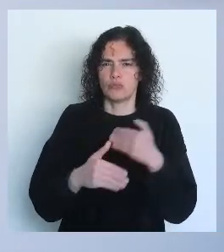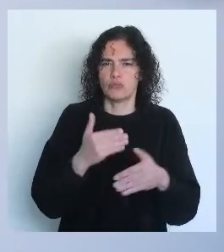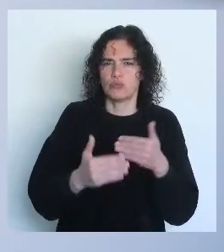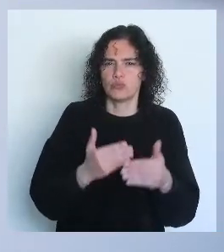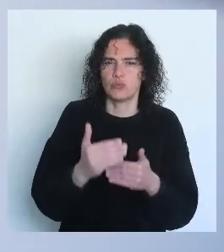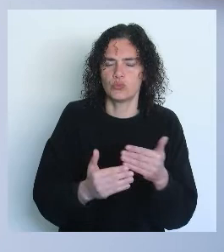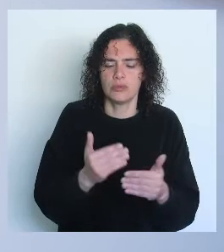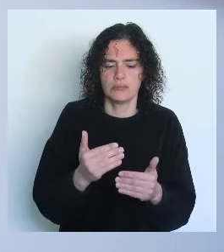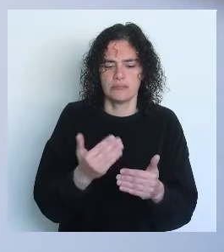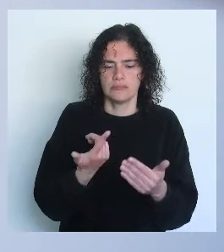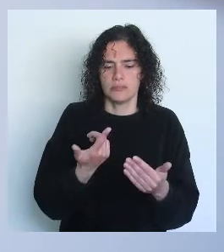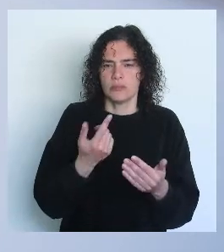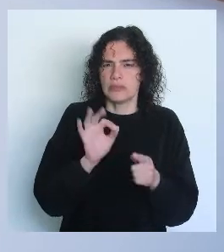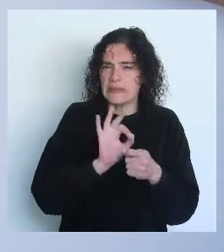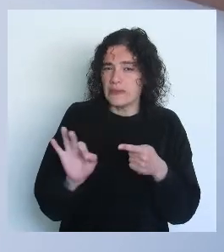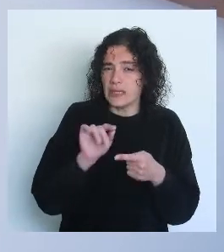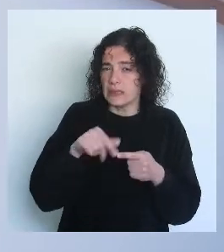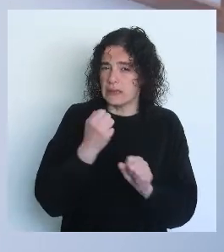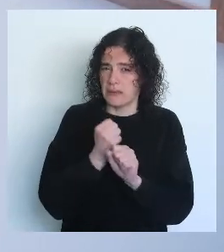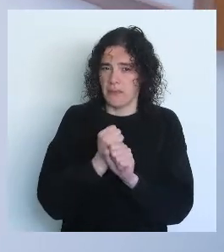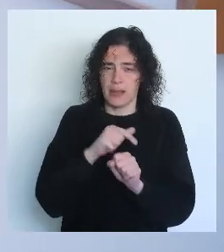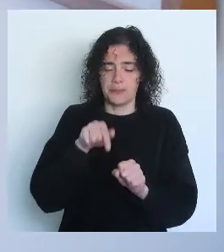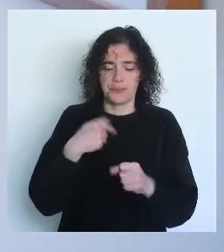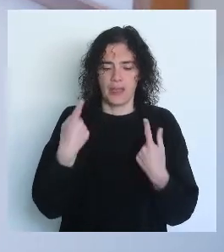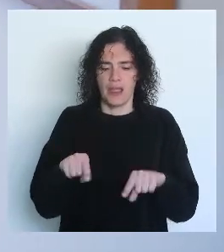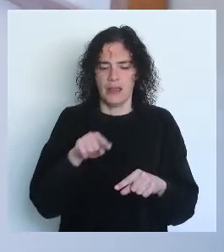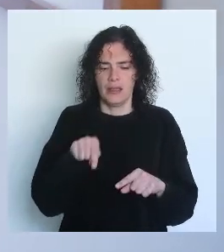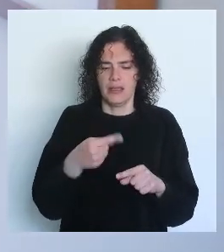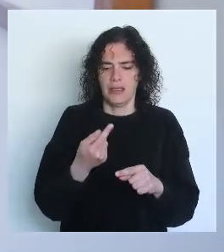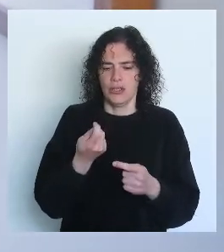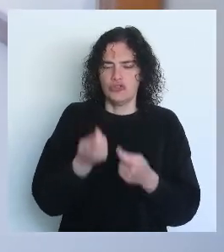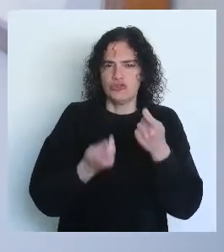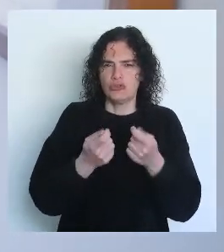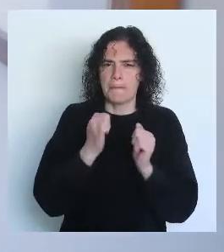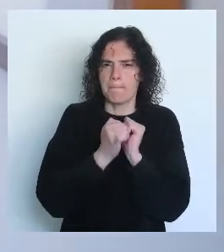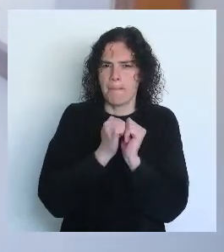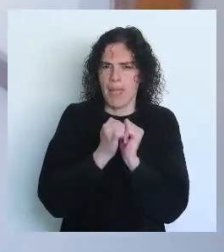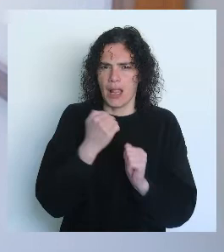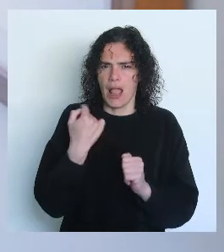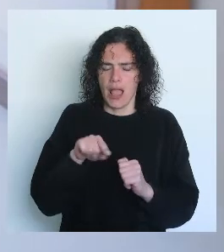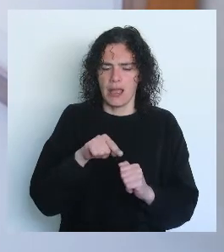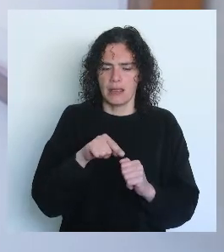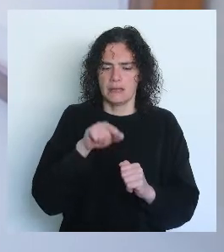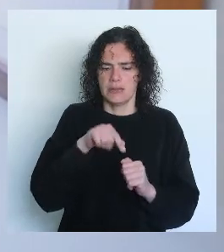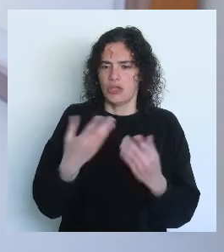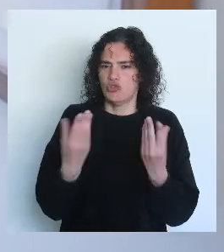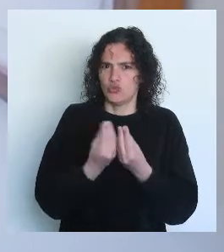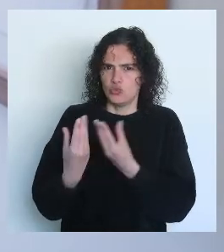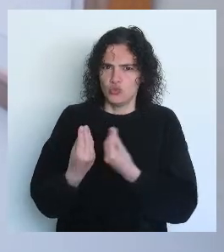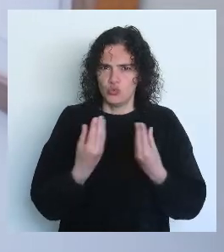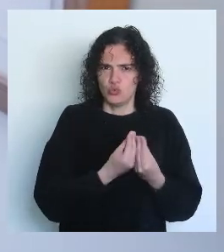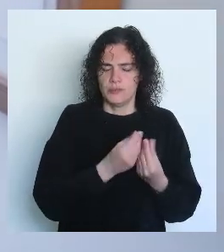the process that define the work. Here you have these pieces of paper